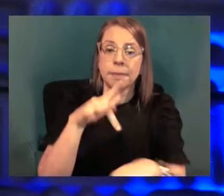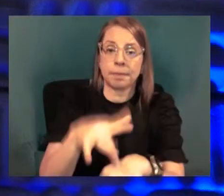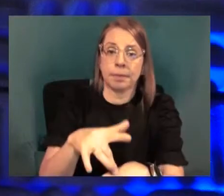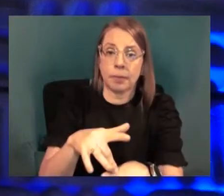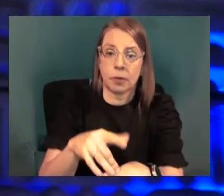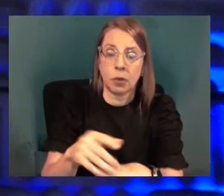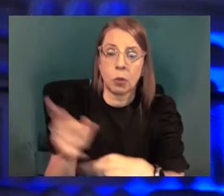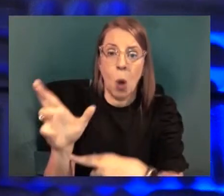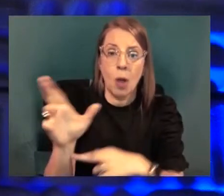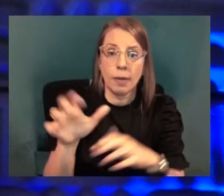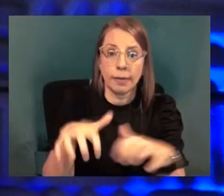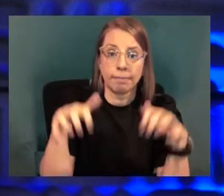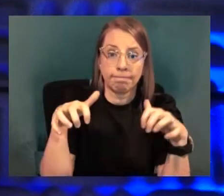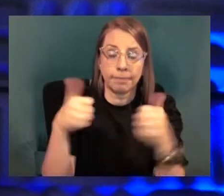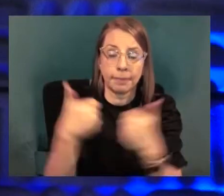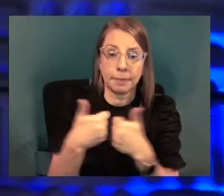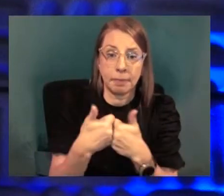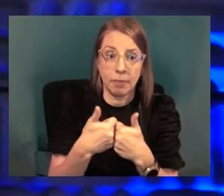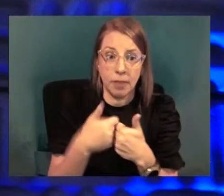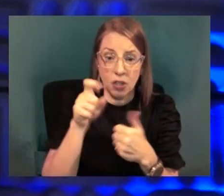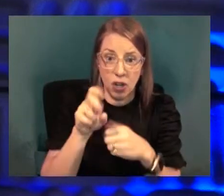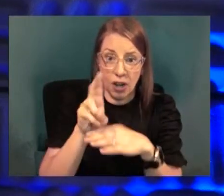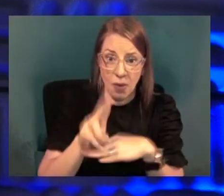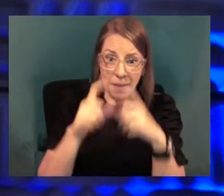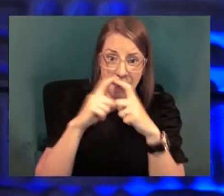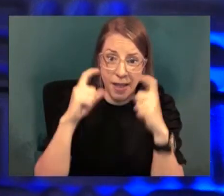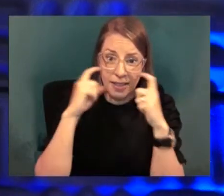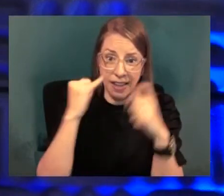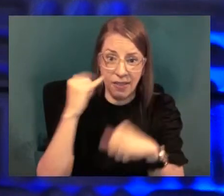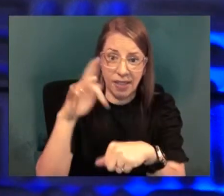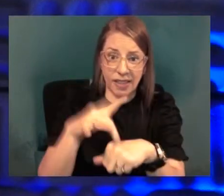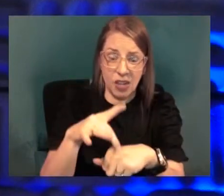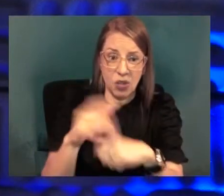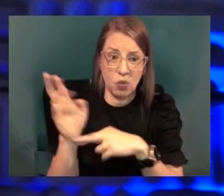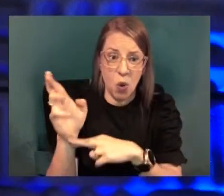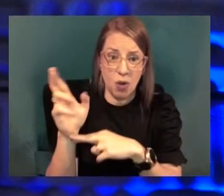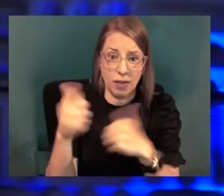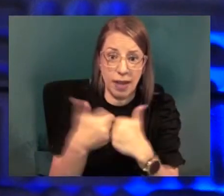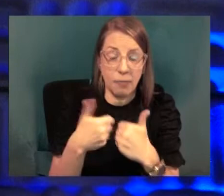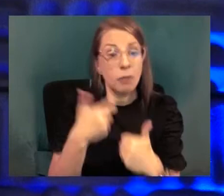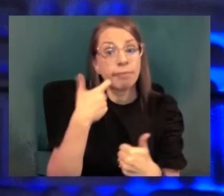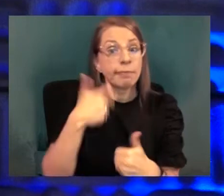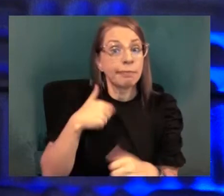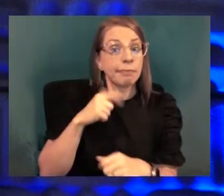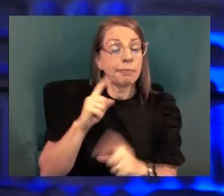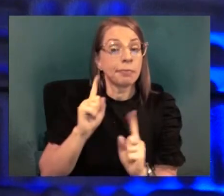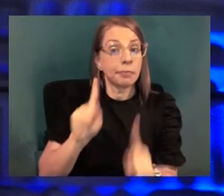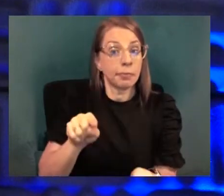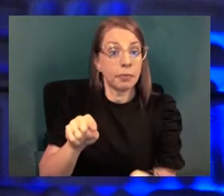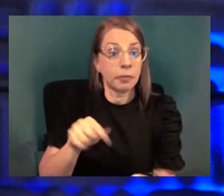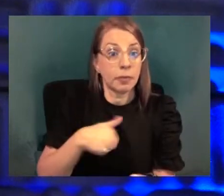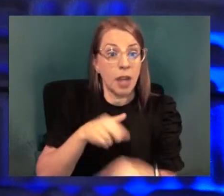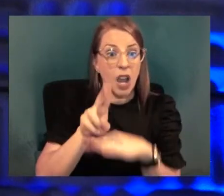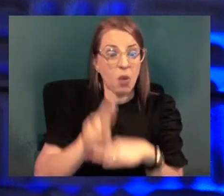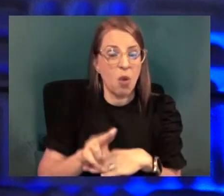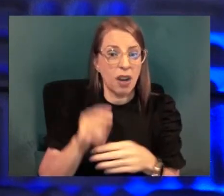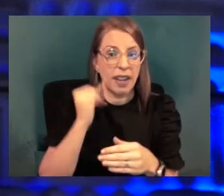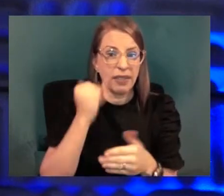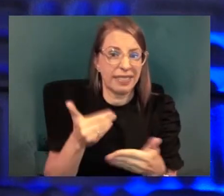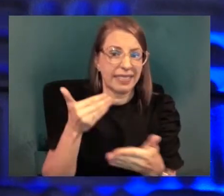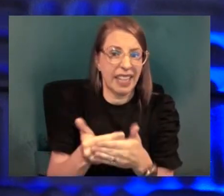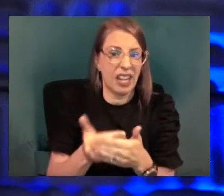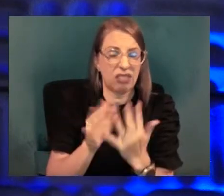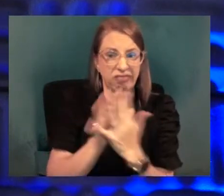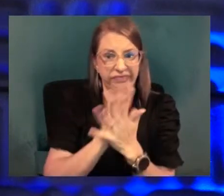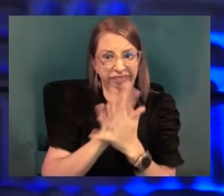wanted to know, should I mask if I go to the Royals game? And recently I went and I wore it when I was like around crowded people, and then I